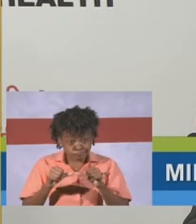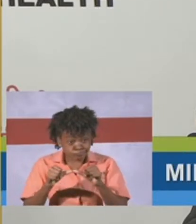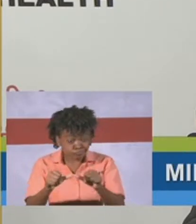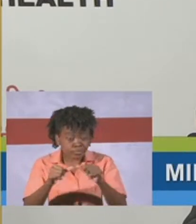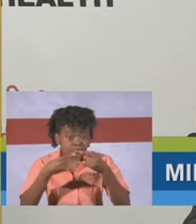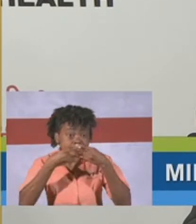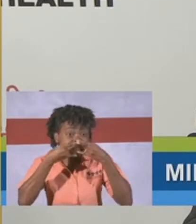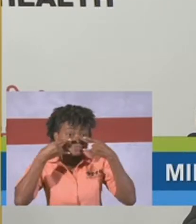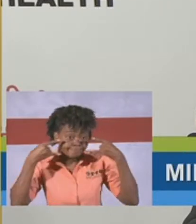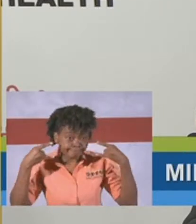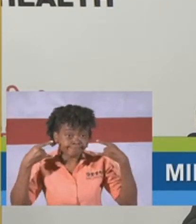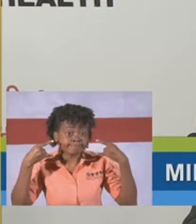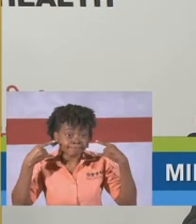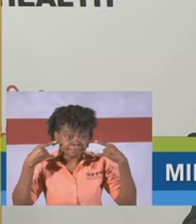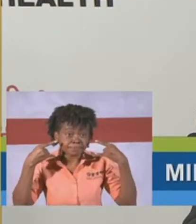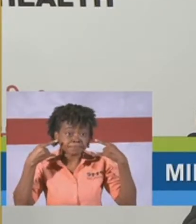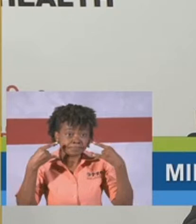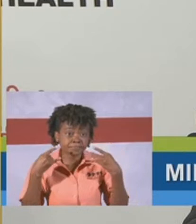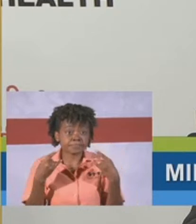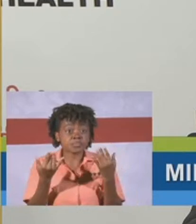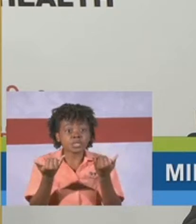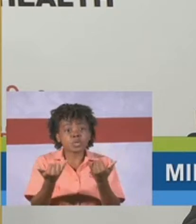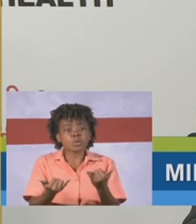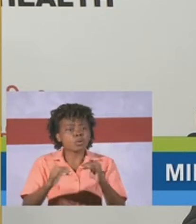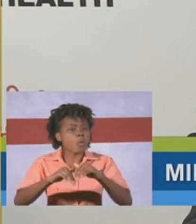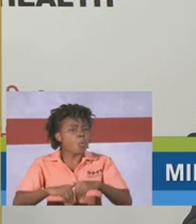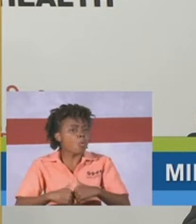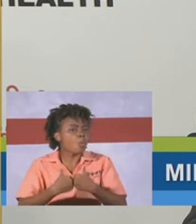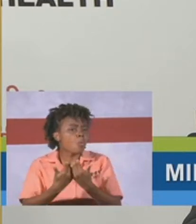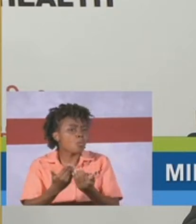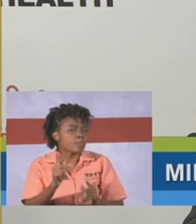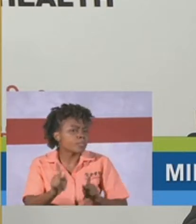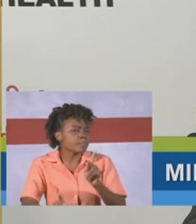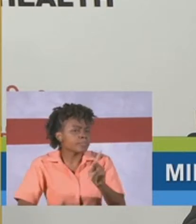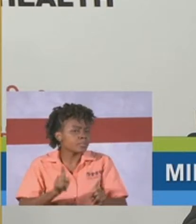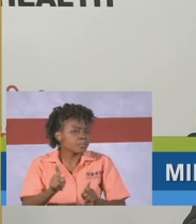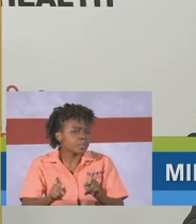for the operation of a safe zone lies with the